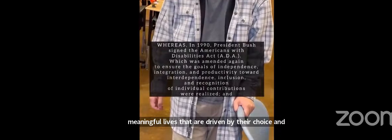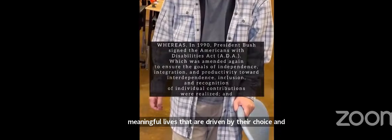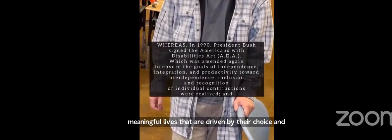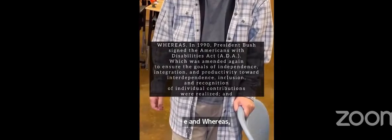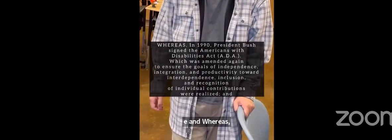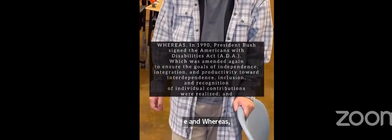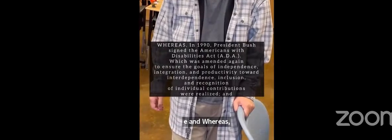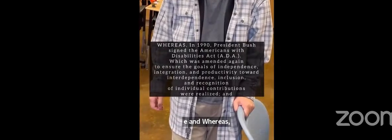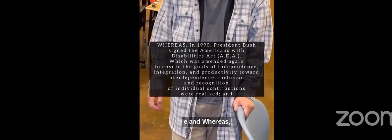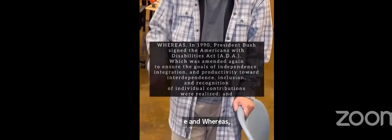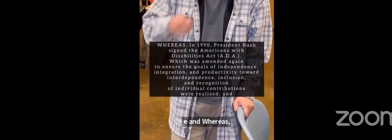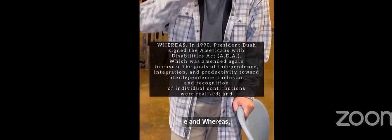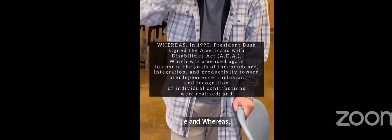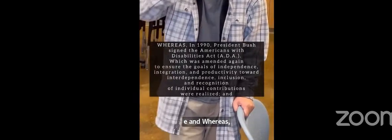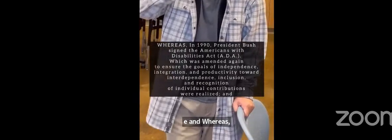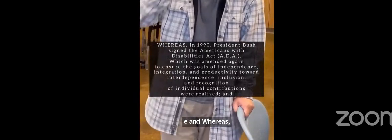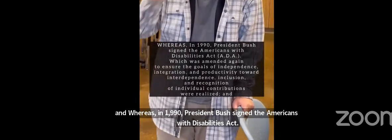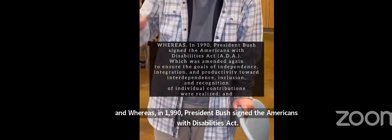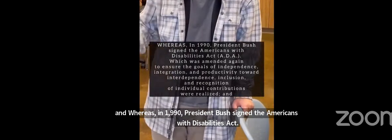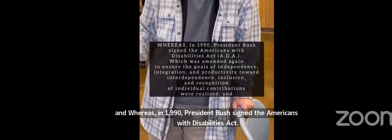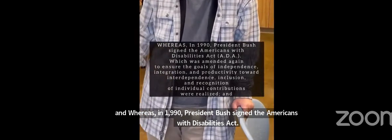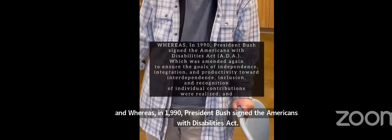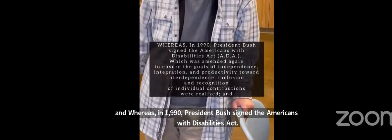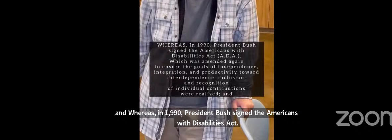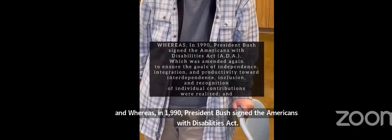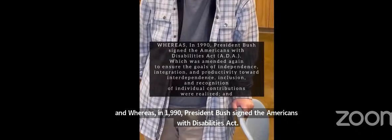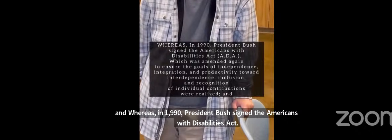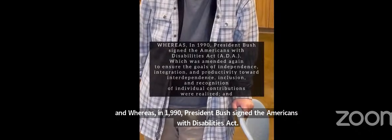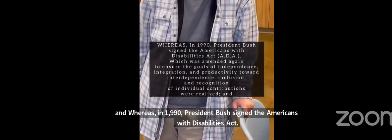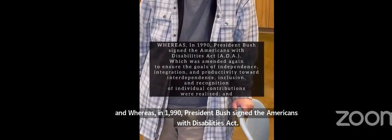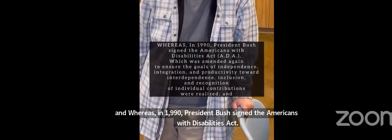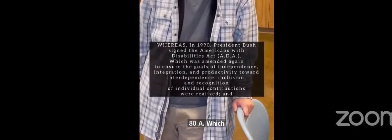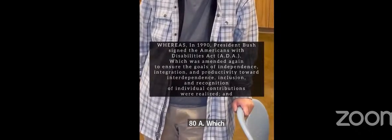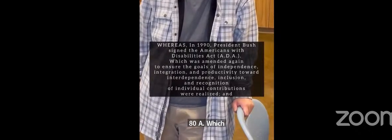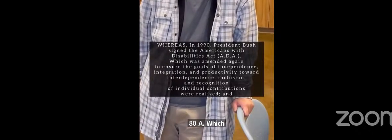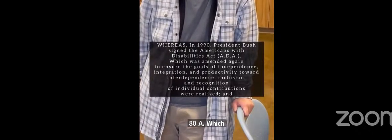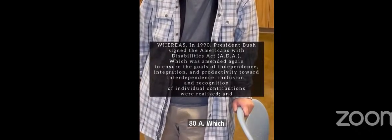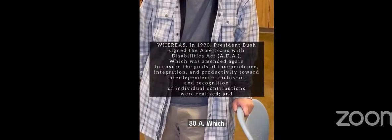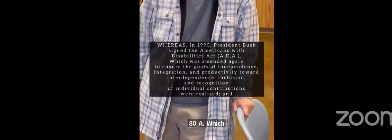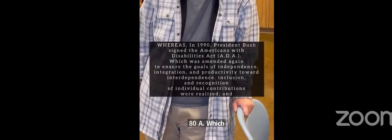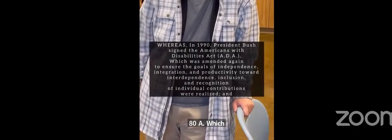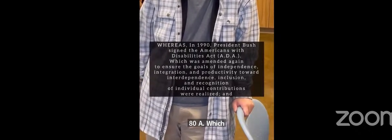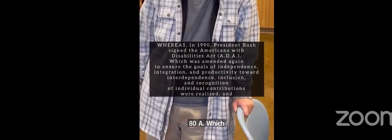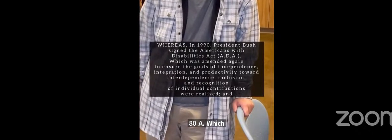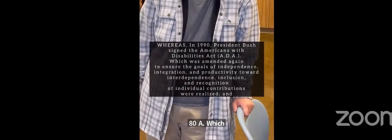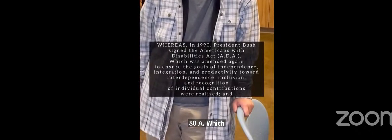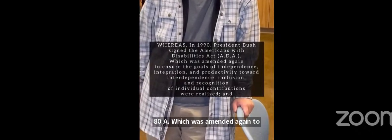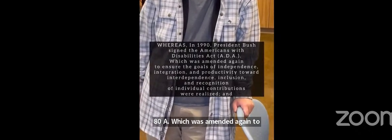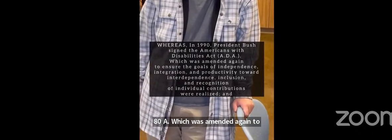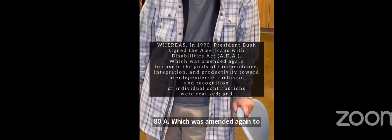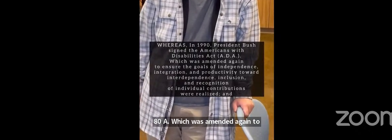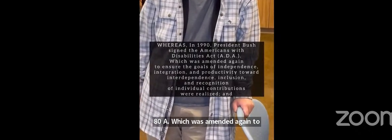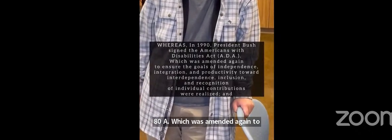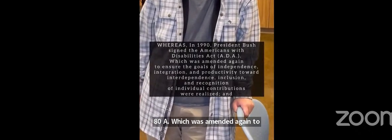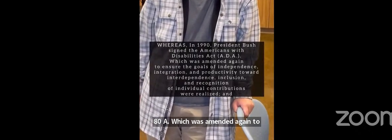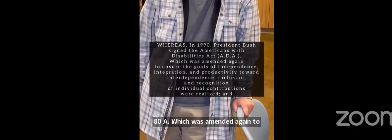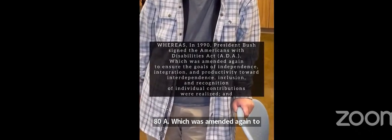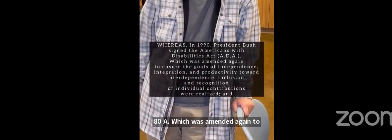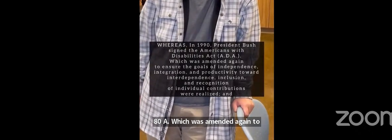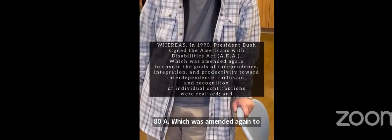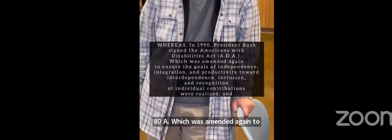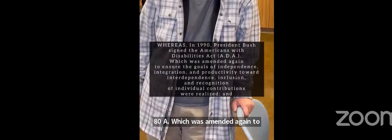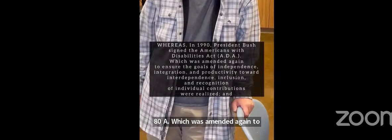Act, ADA, which was amended again to ensure the goals of